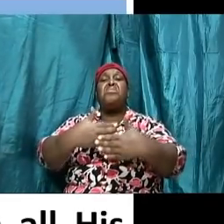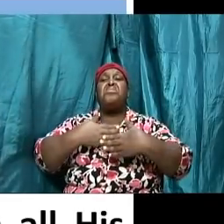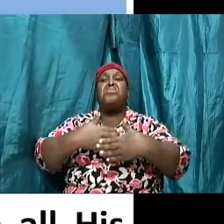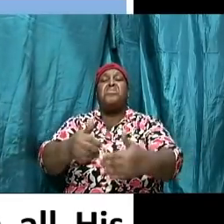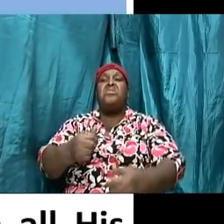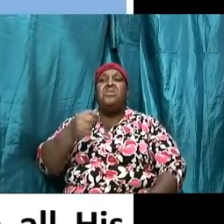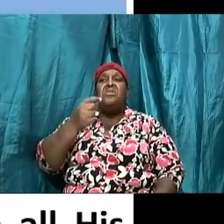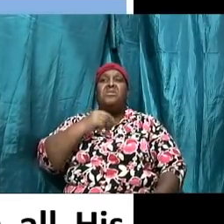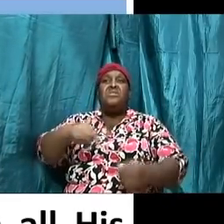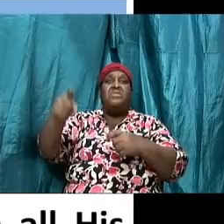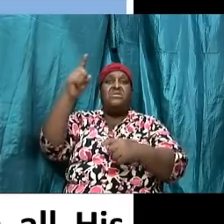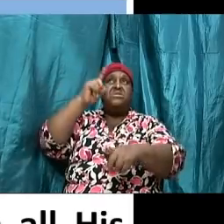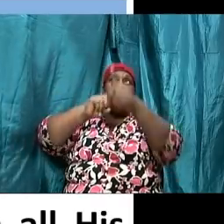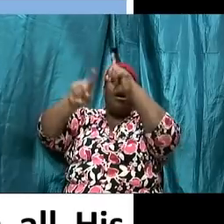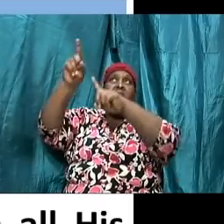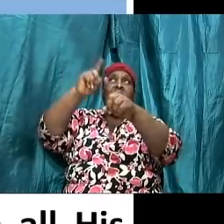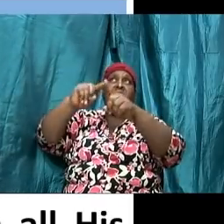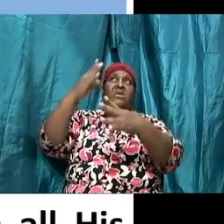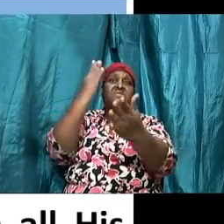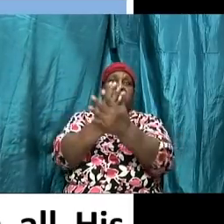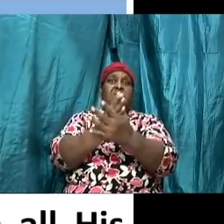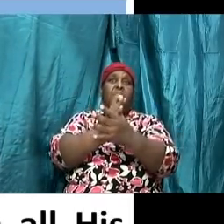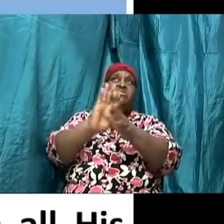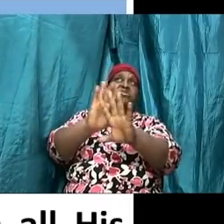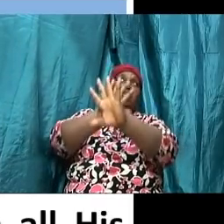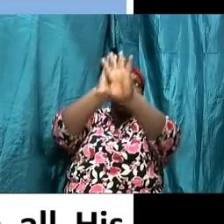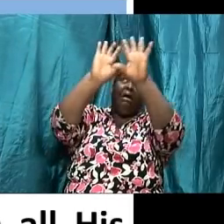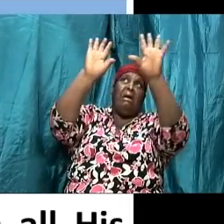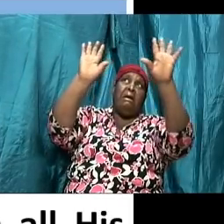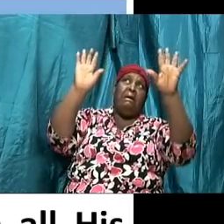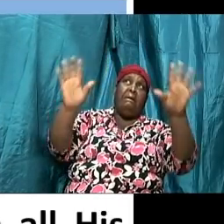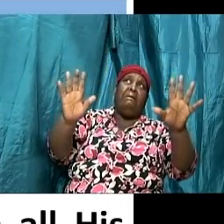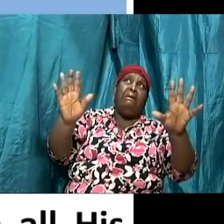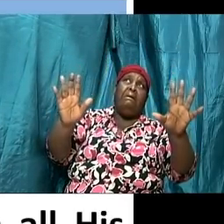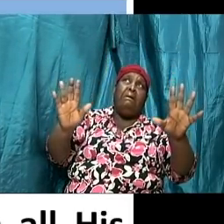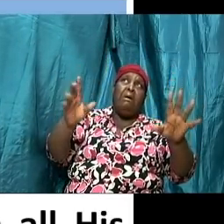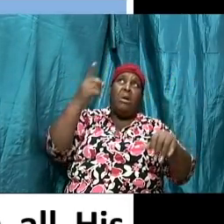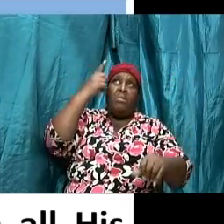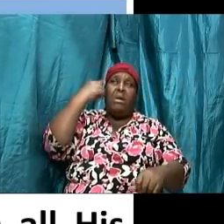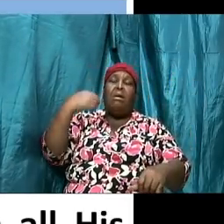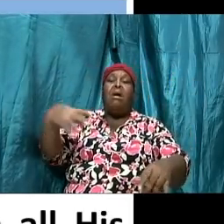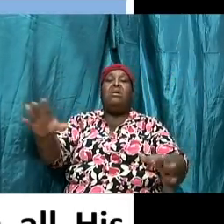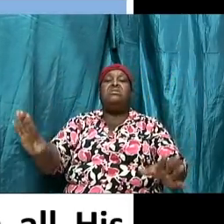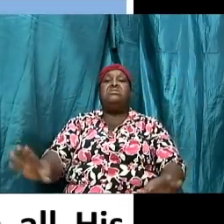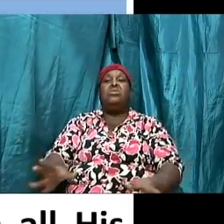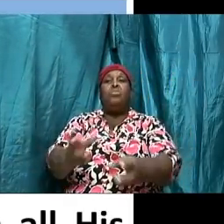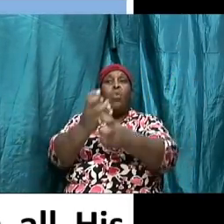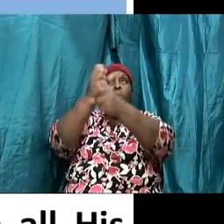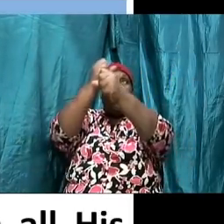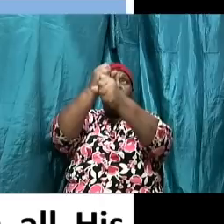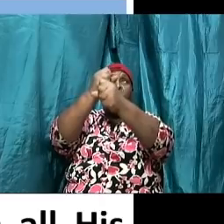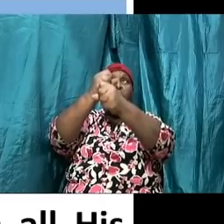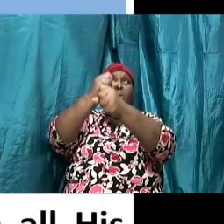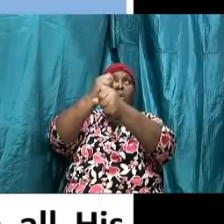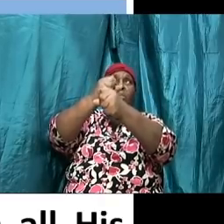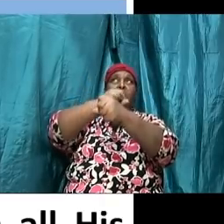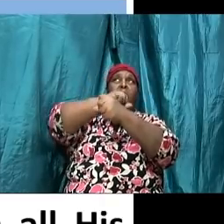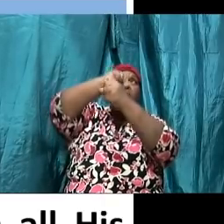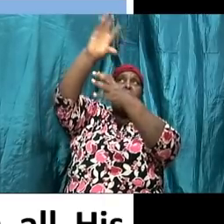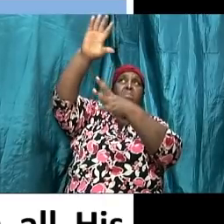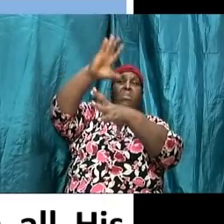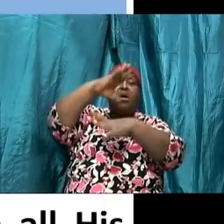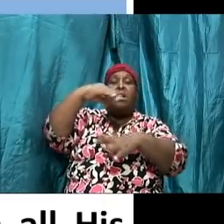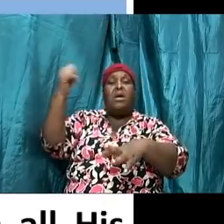shine because they are held up by the power of God's word.